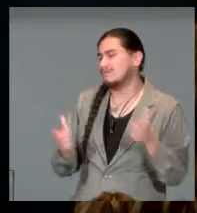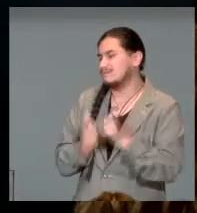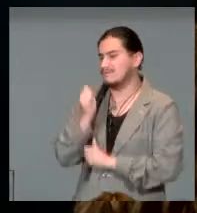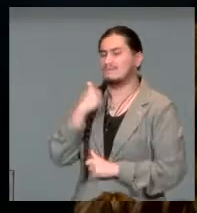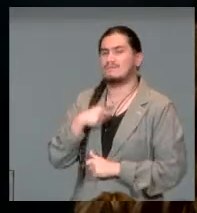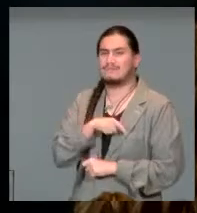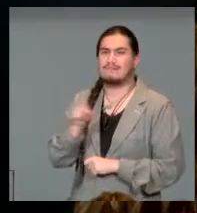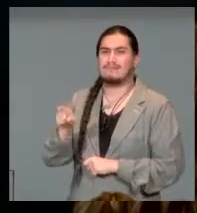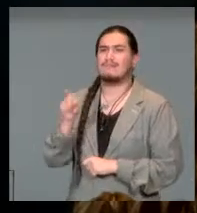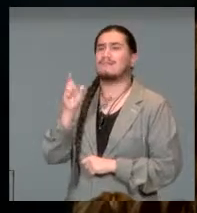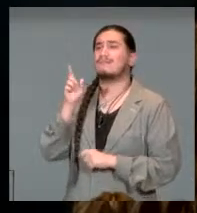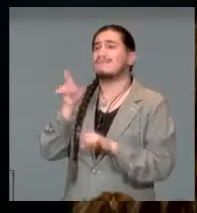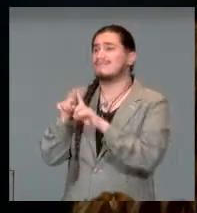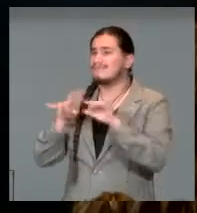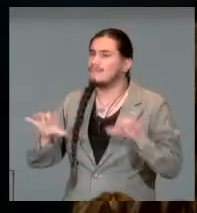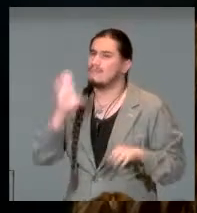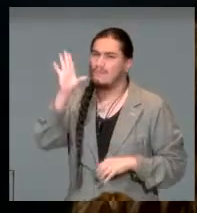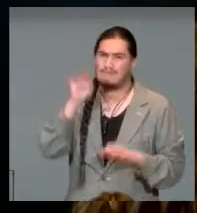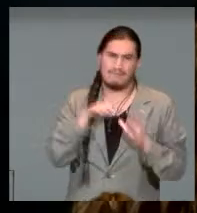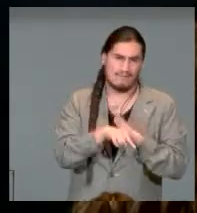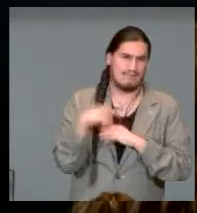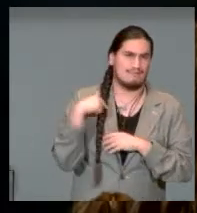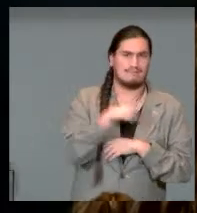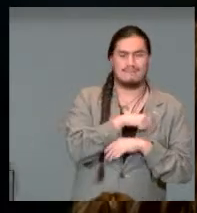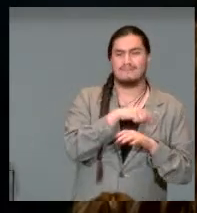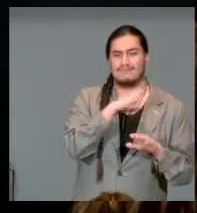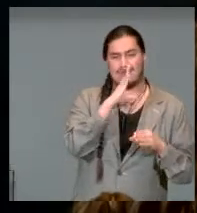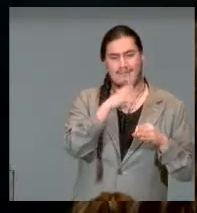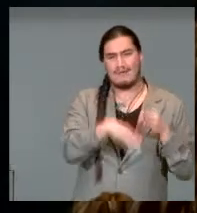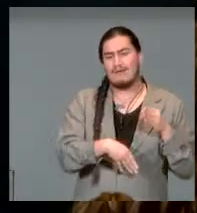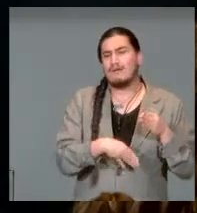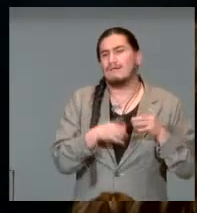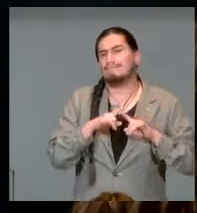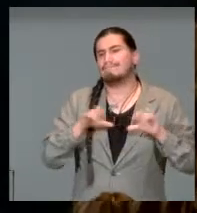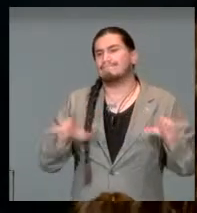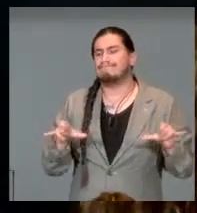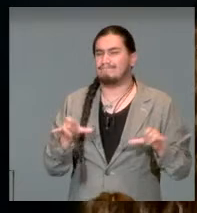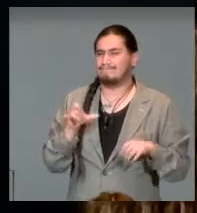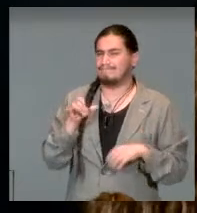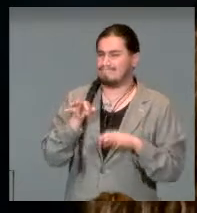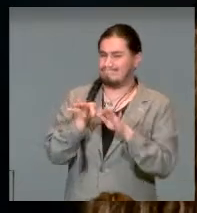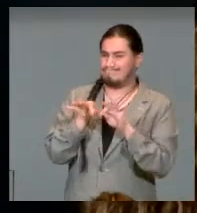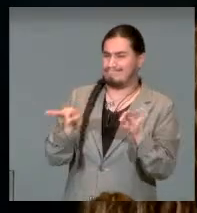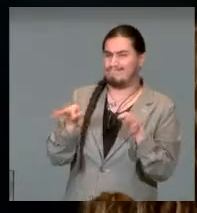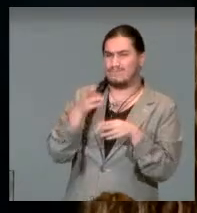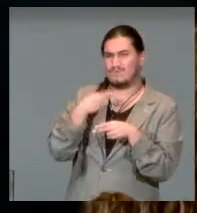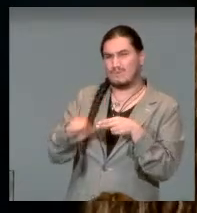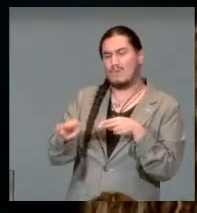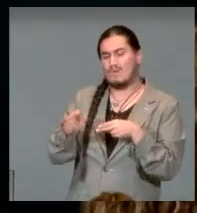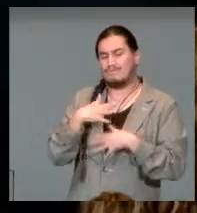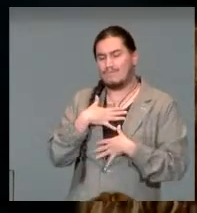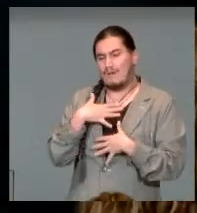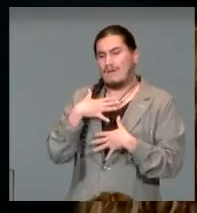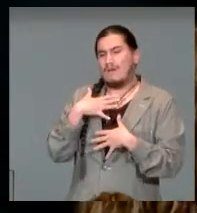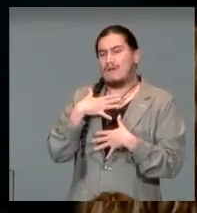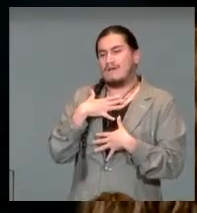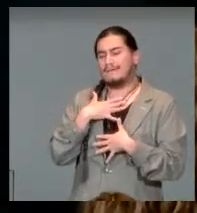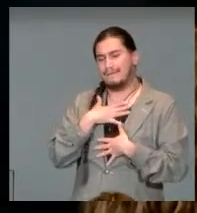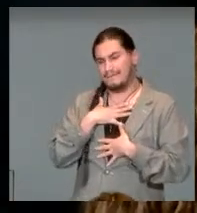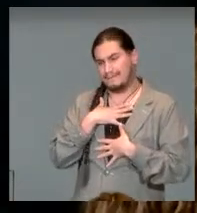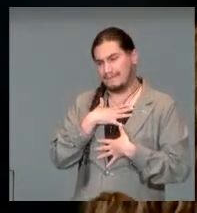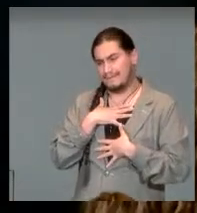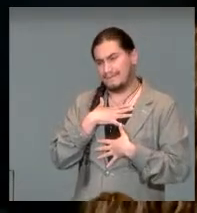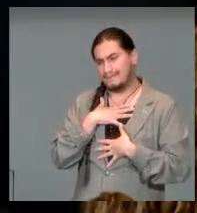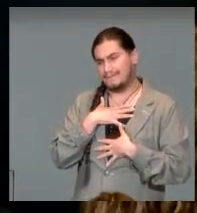will kill us in the end. The middle passage breath, the